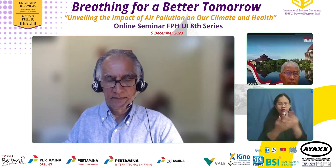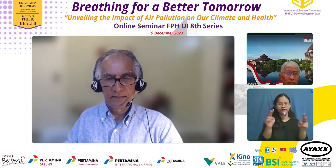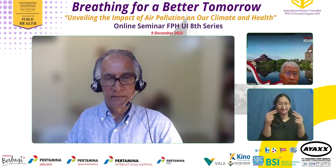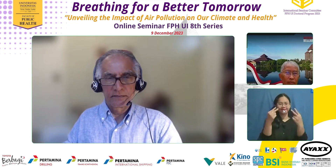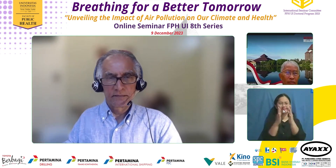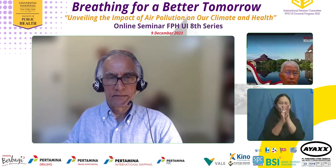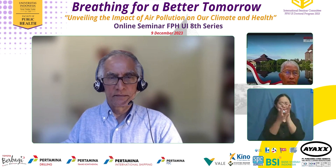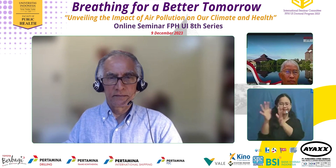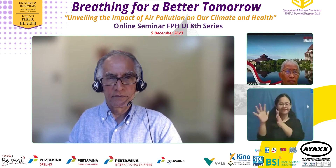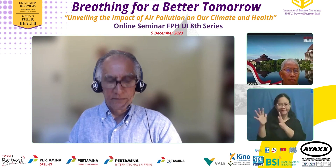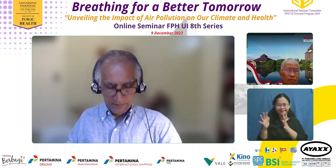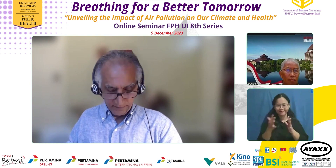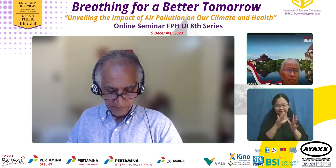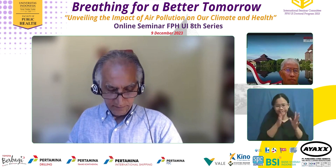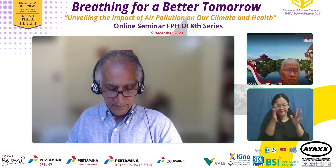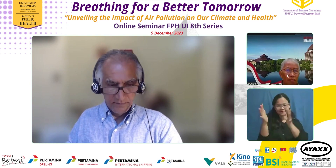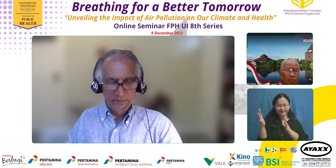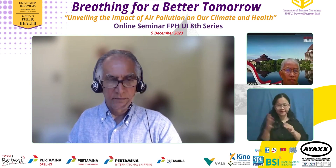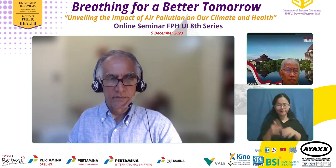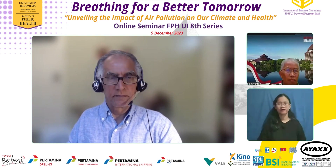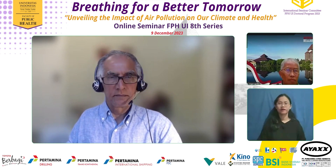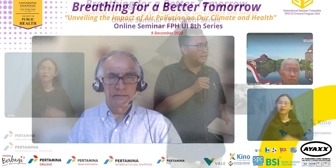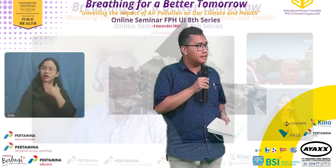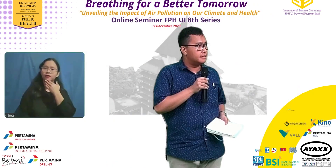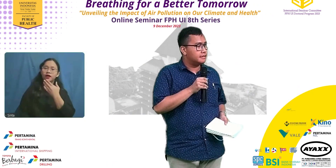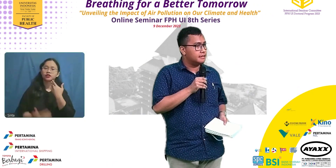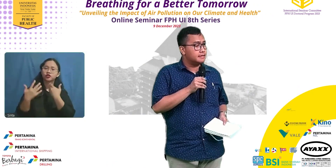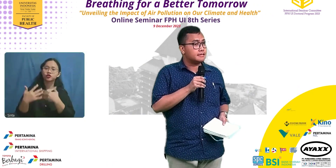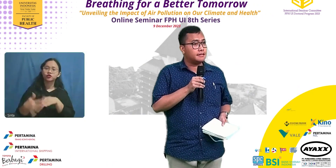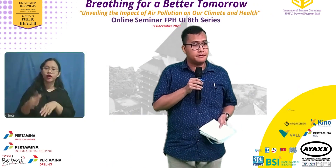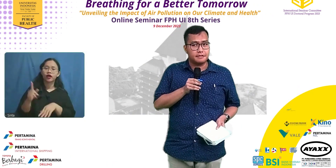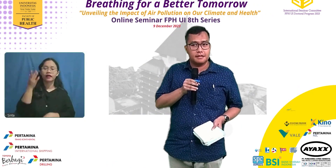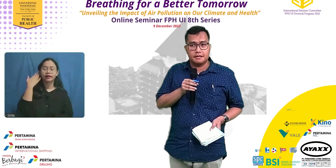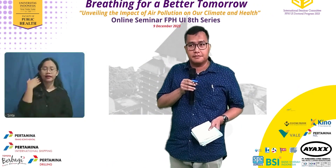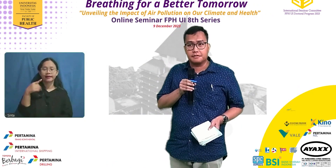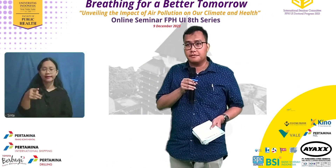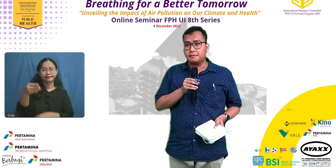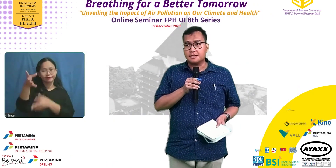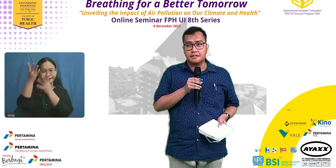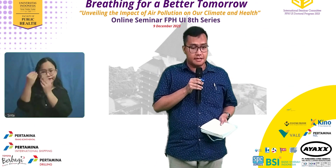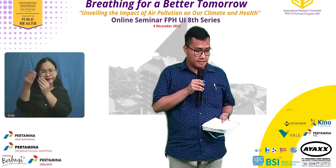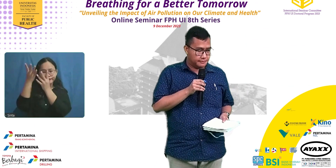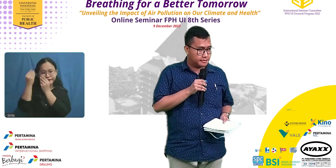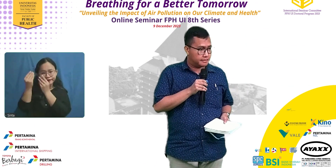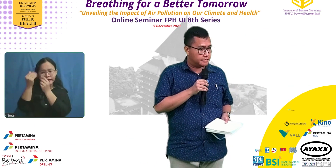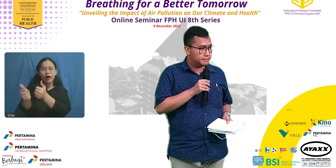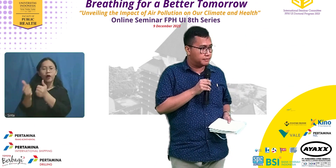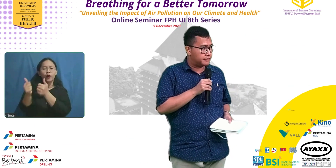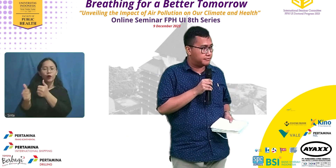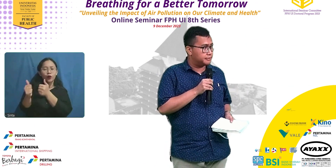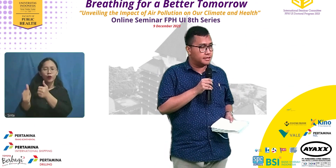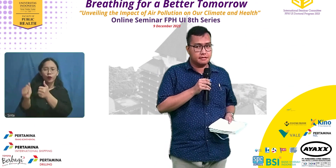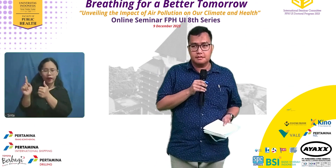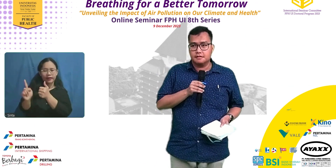Okay, thank you very much for the insightful and fruitful presentation from Prof.